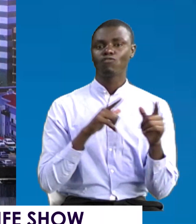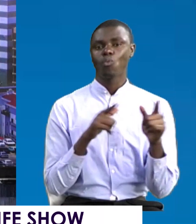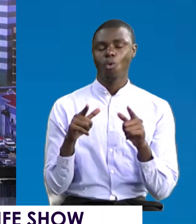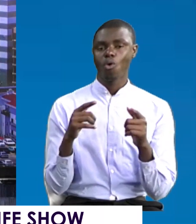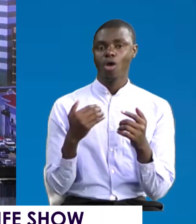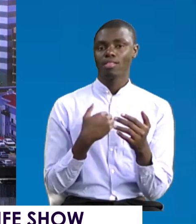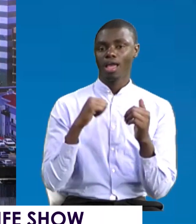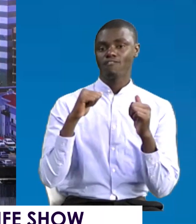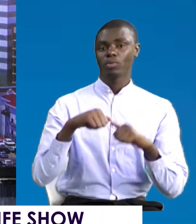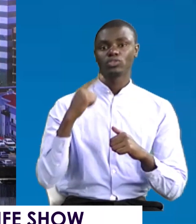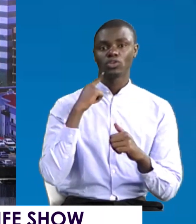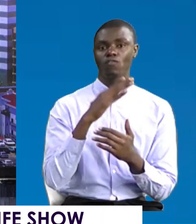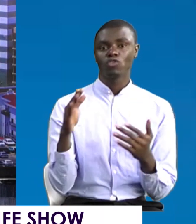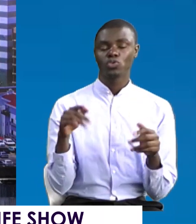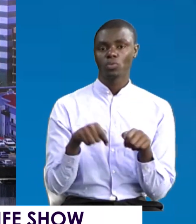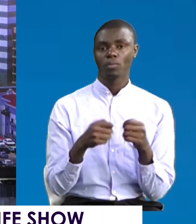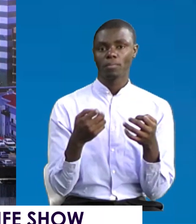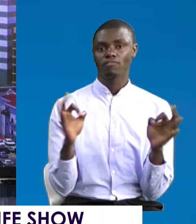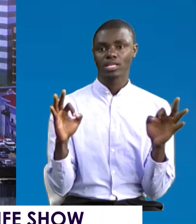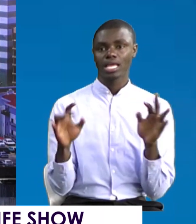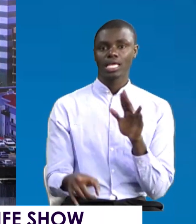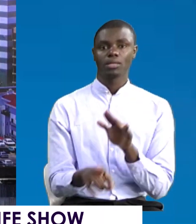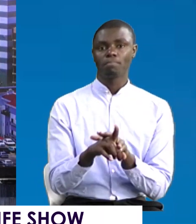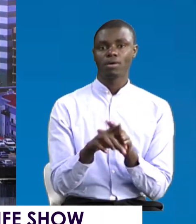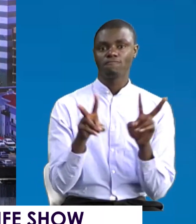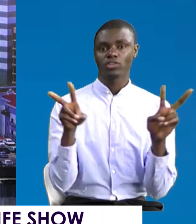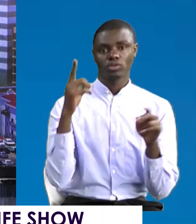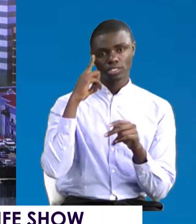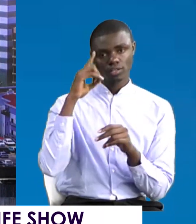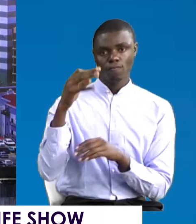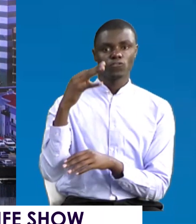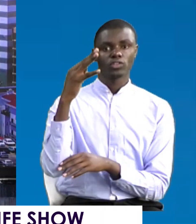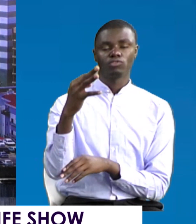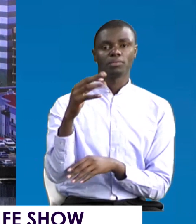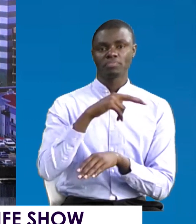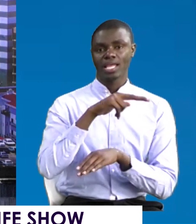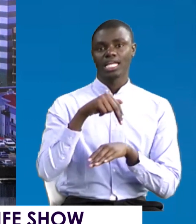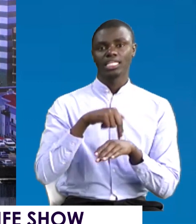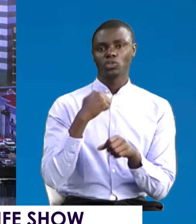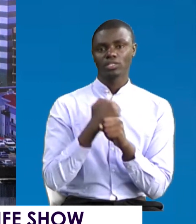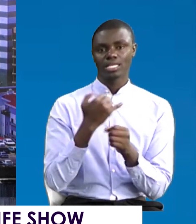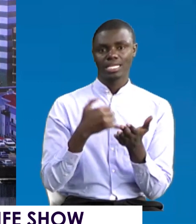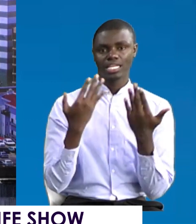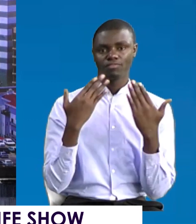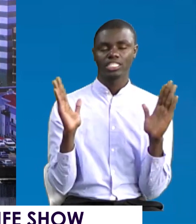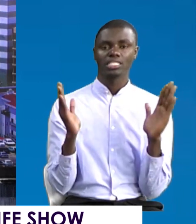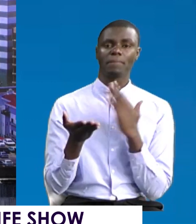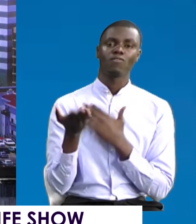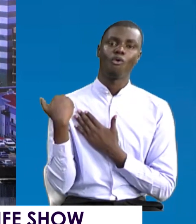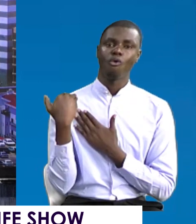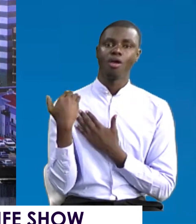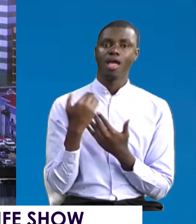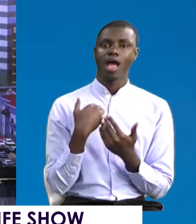is a potential for you to break free and come up victorious for the future. Nations have done it before. They